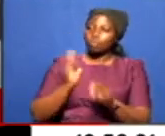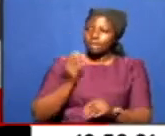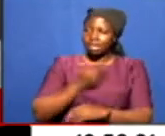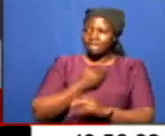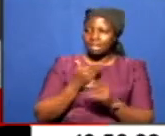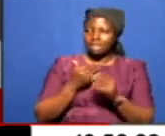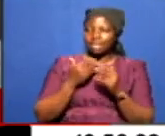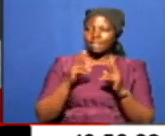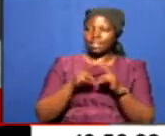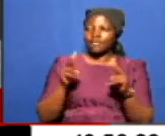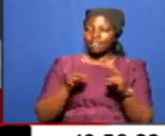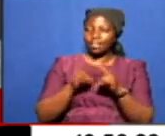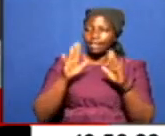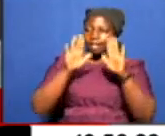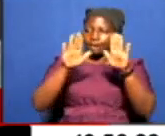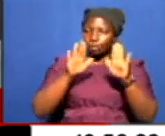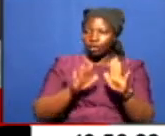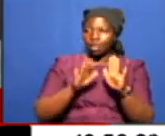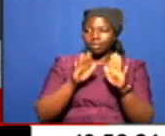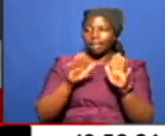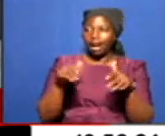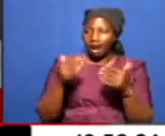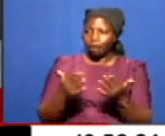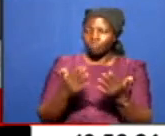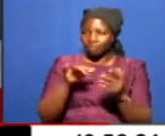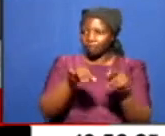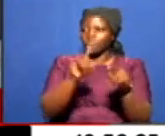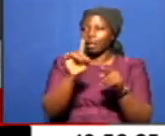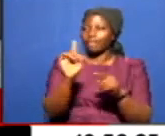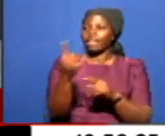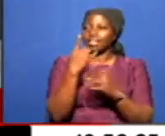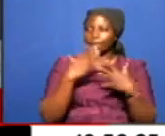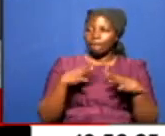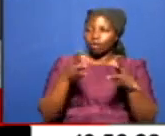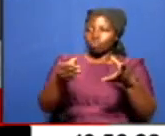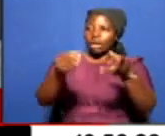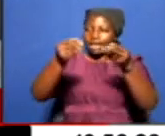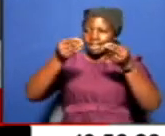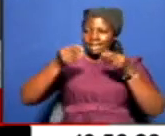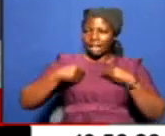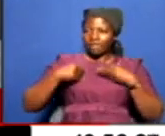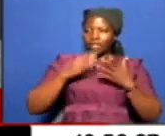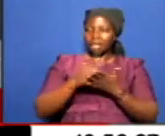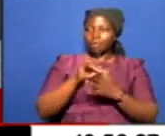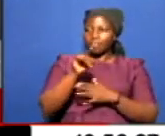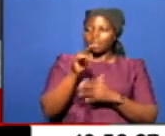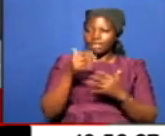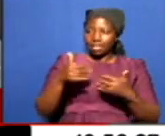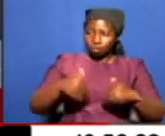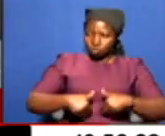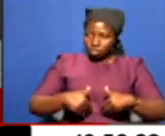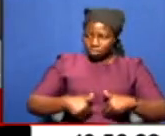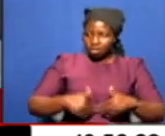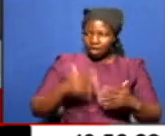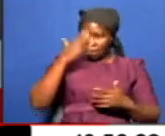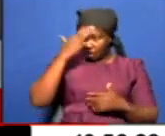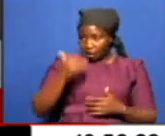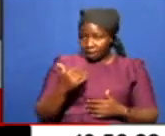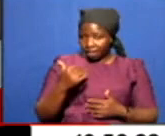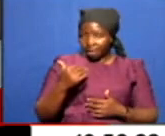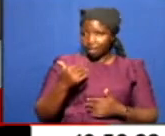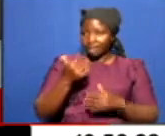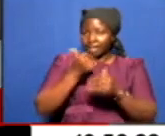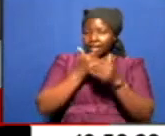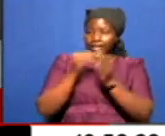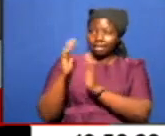in terms of, you know, being the first person or the first people to receive some of these young people, because the aspect of